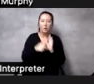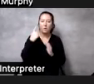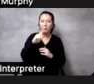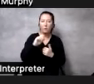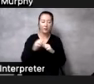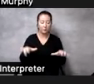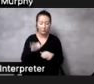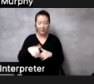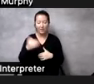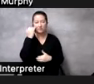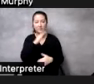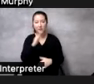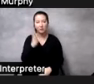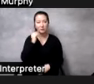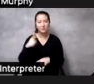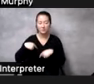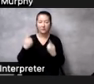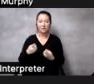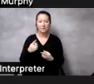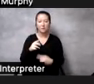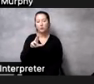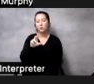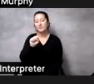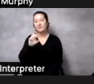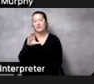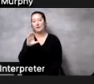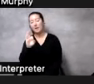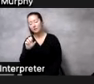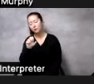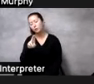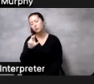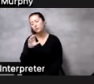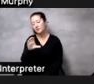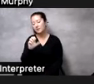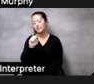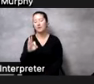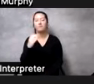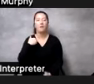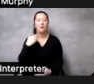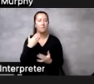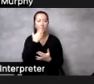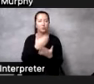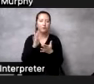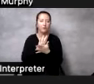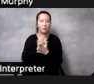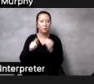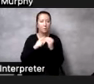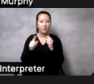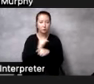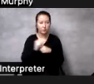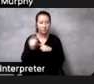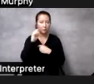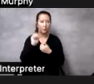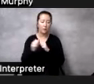UCSF has a really nice website that walks trainees through examples and ideas for how to do it. And